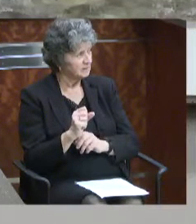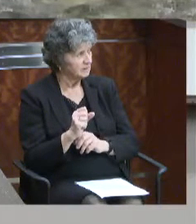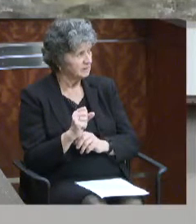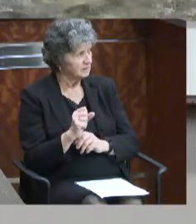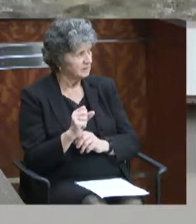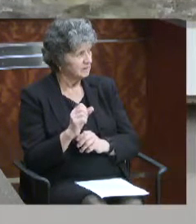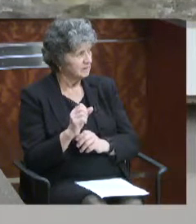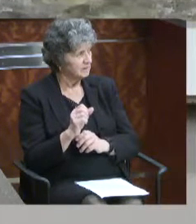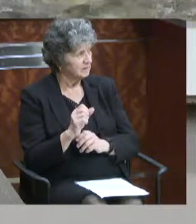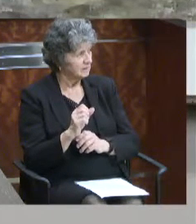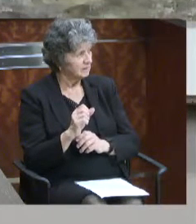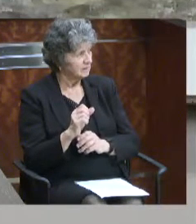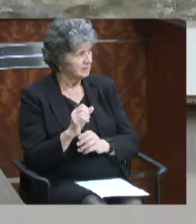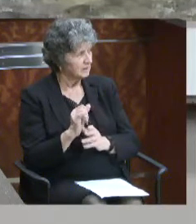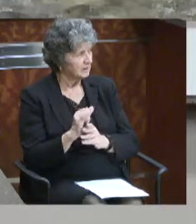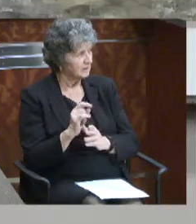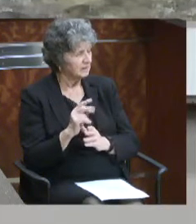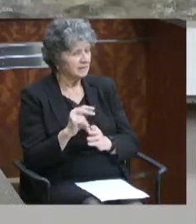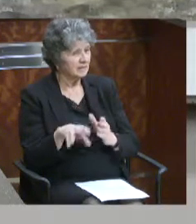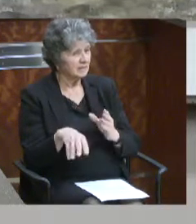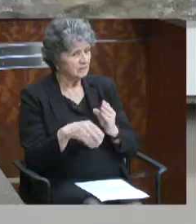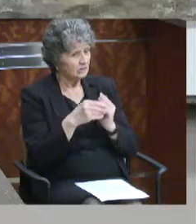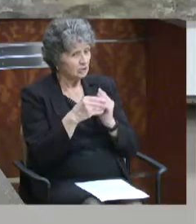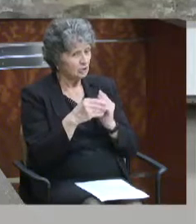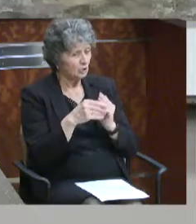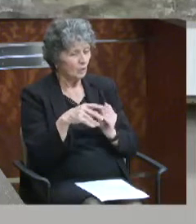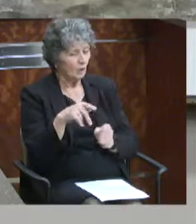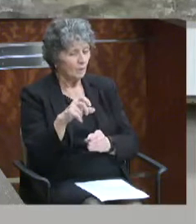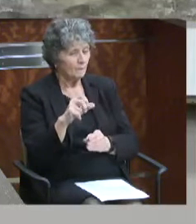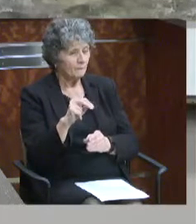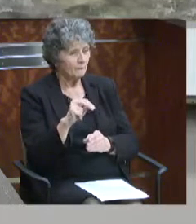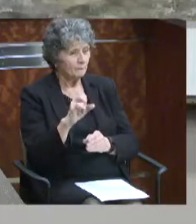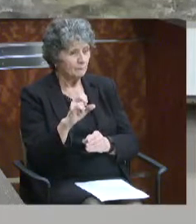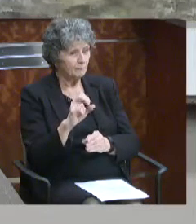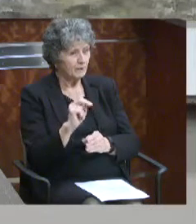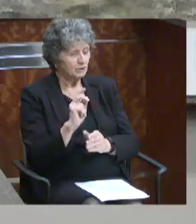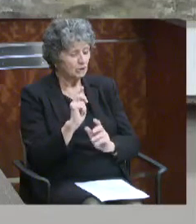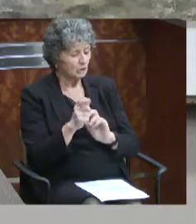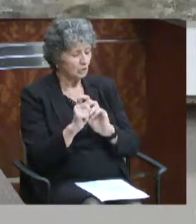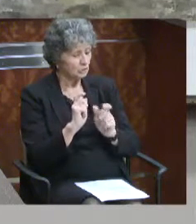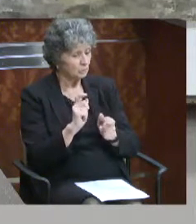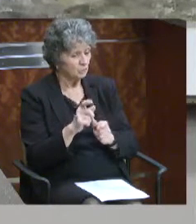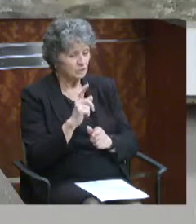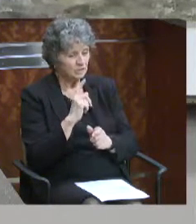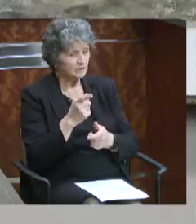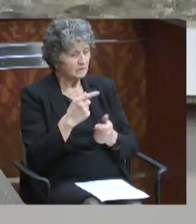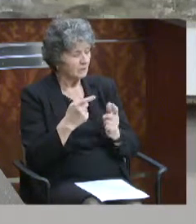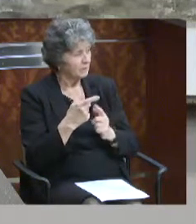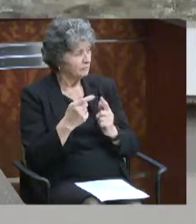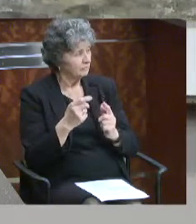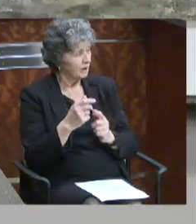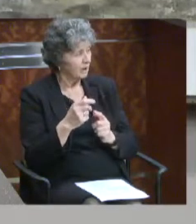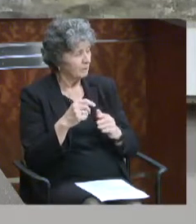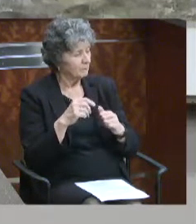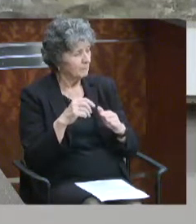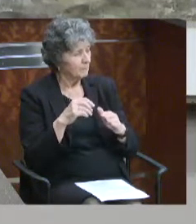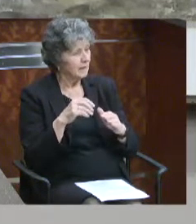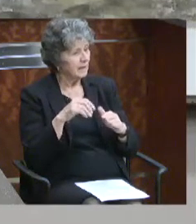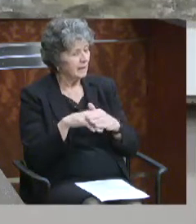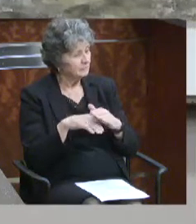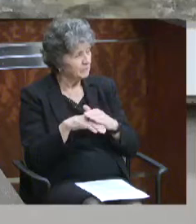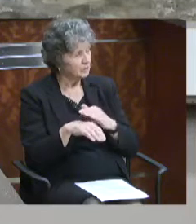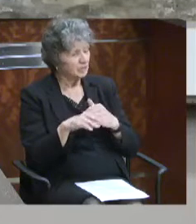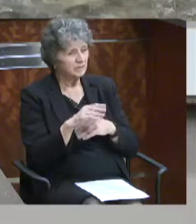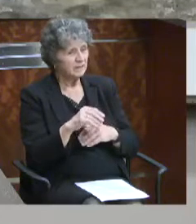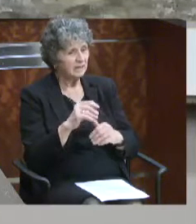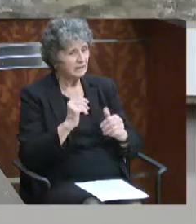the additional pension contribution is actually coming from admissions and amusement tax and not from